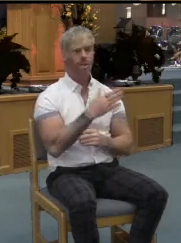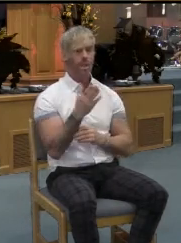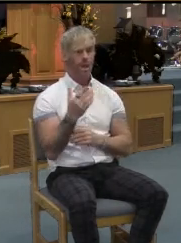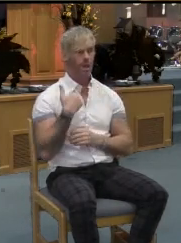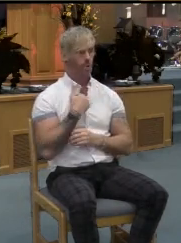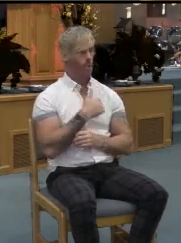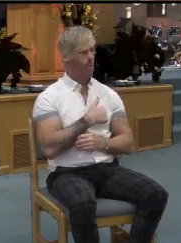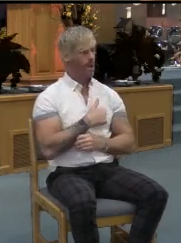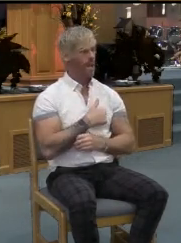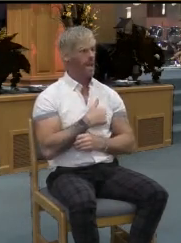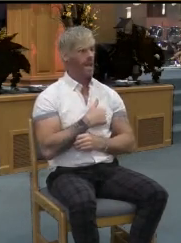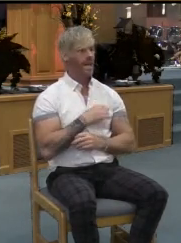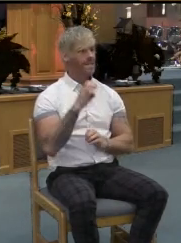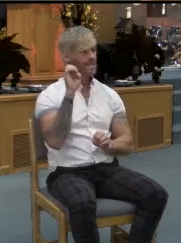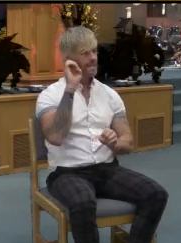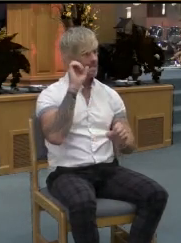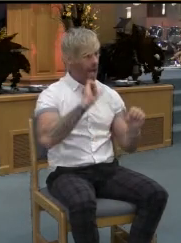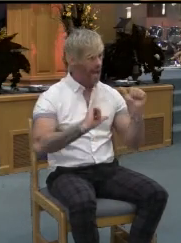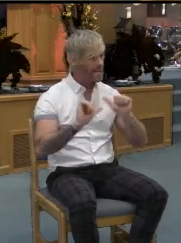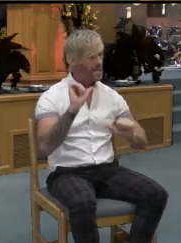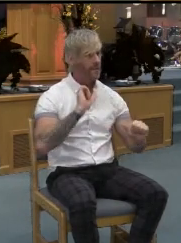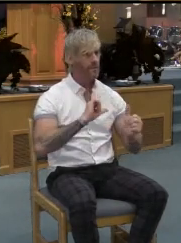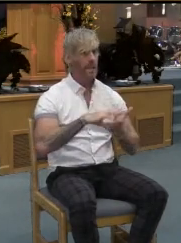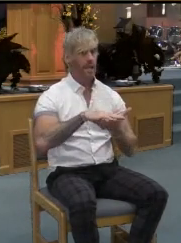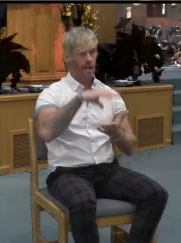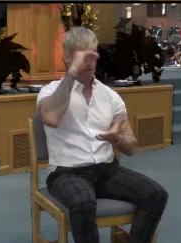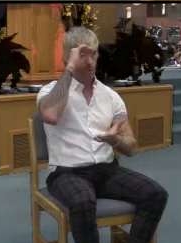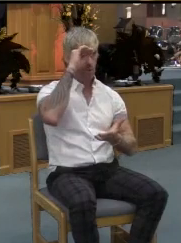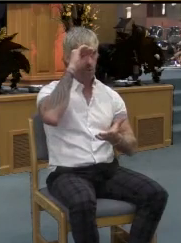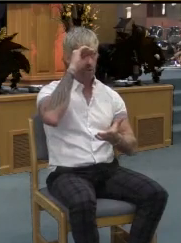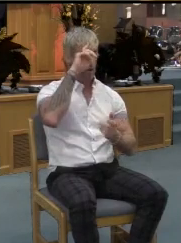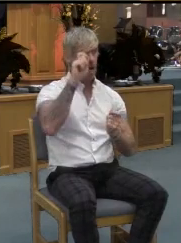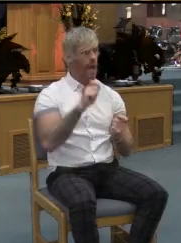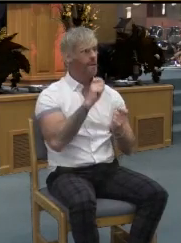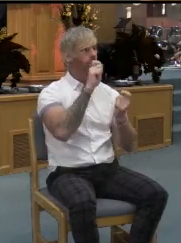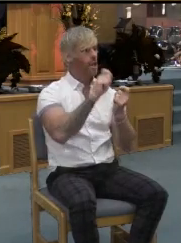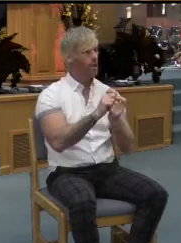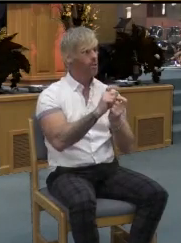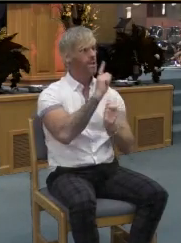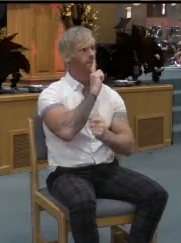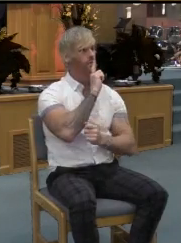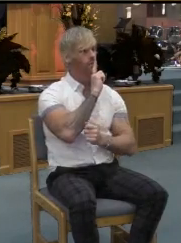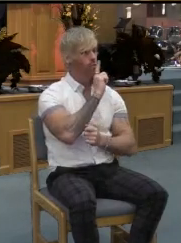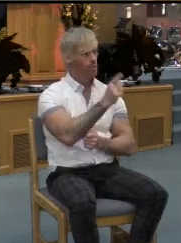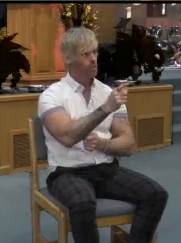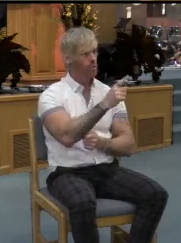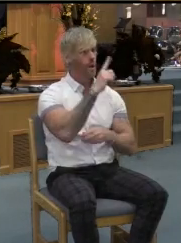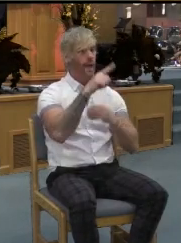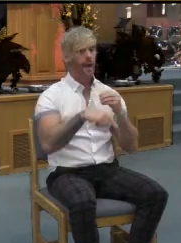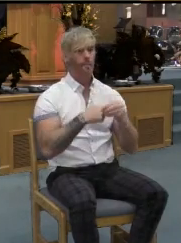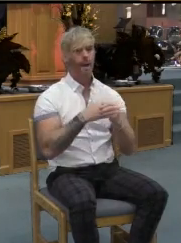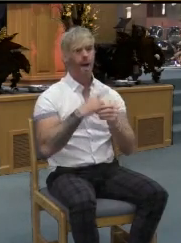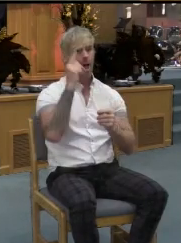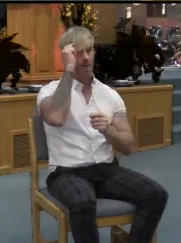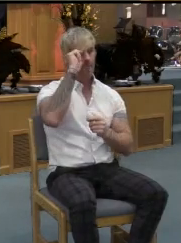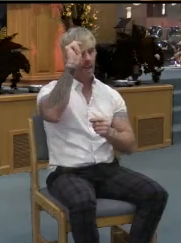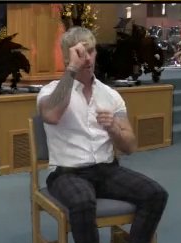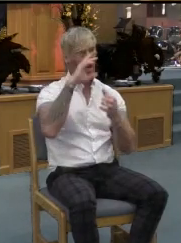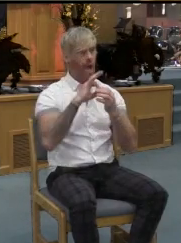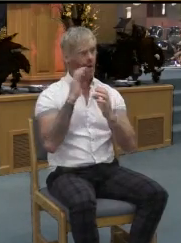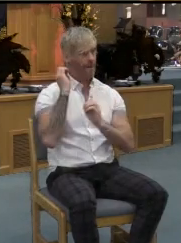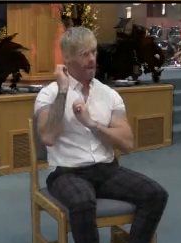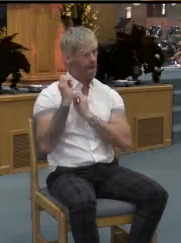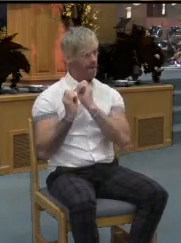we have scientifically learned to be absolutely true about the theory of